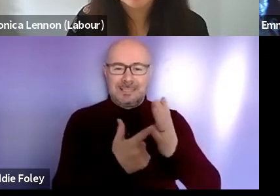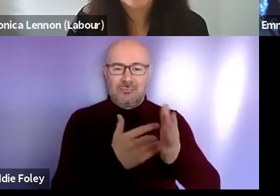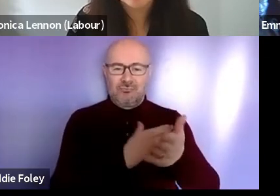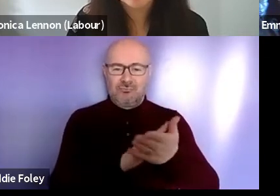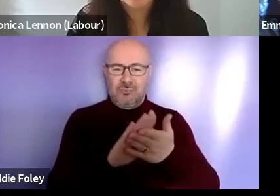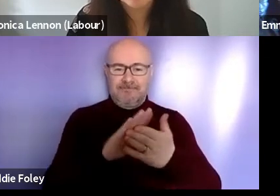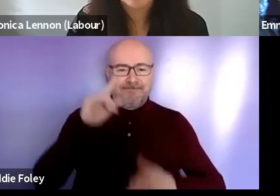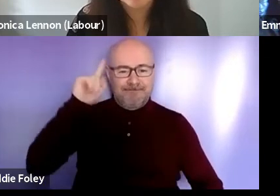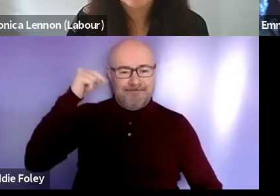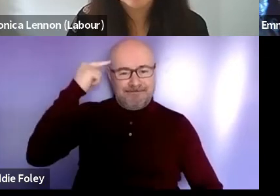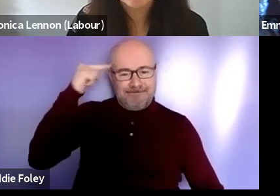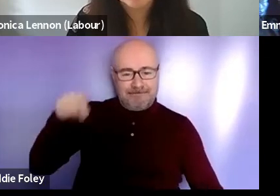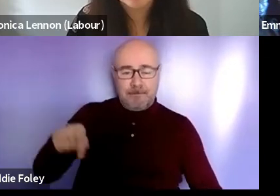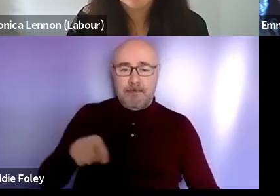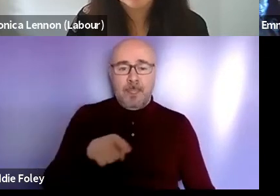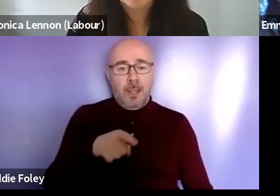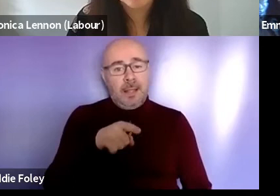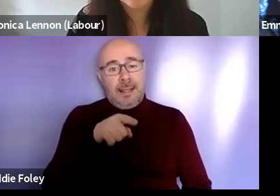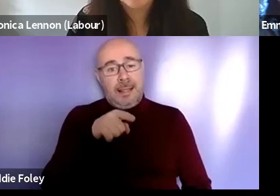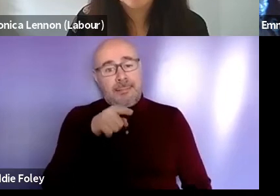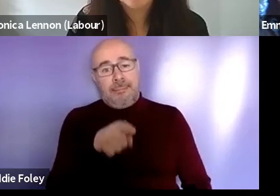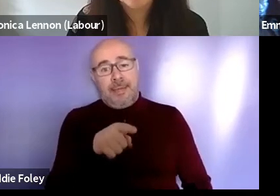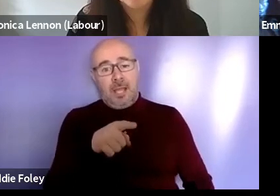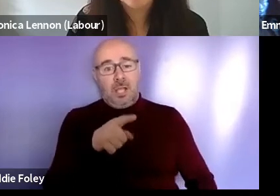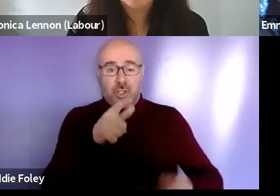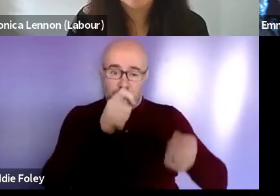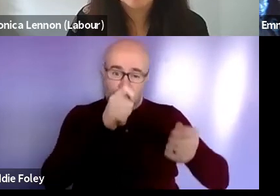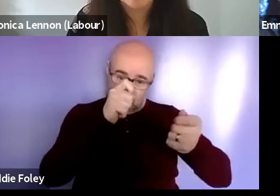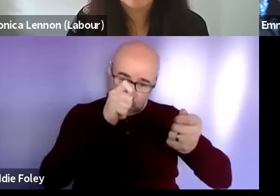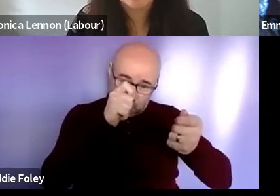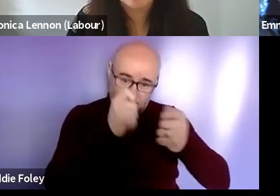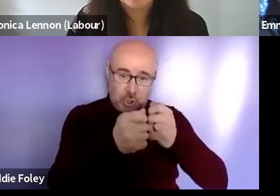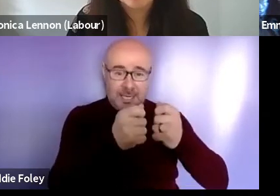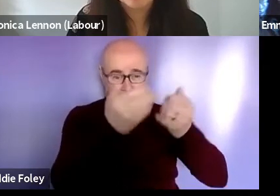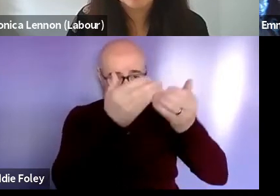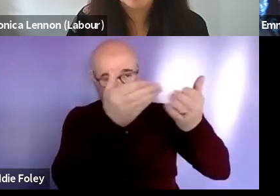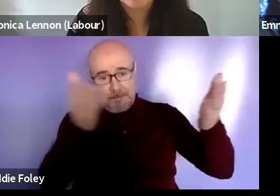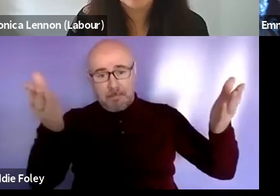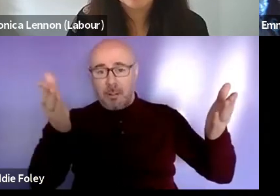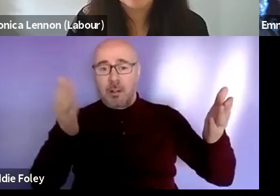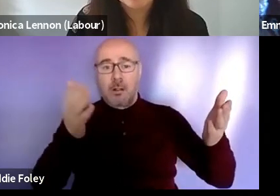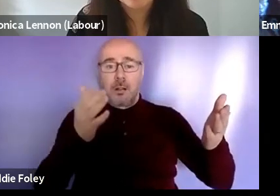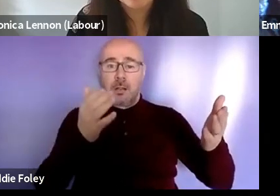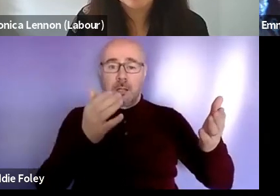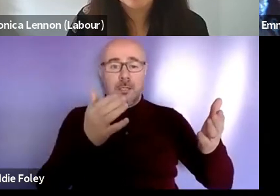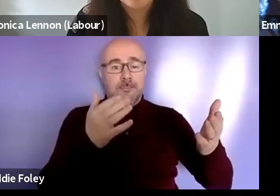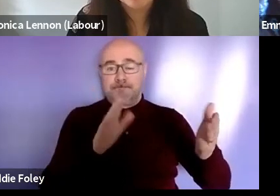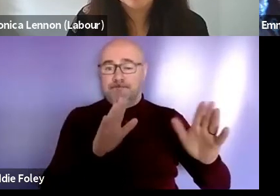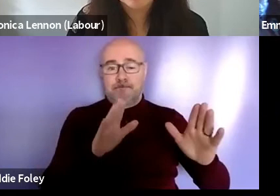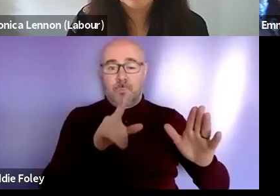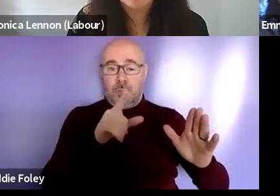systemic change. I'm going to sound like a broken record. At this election, one of the most powerful things you can do is elect